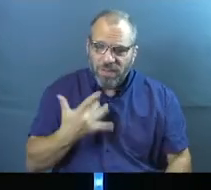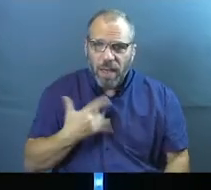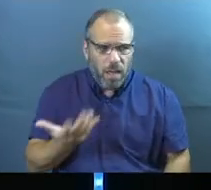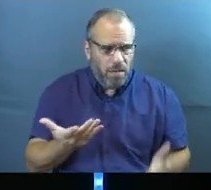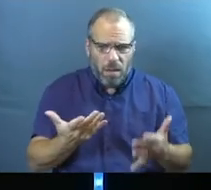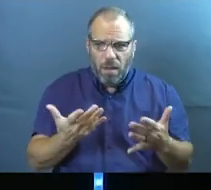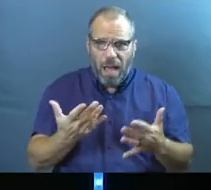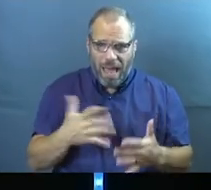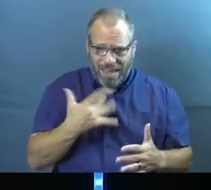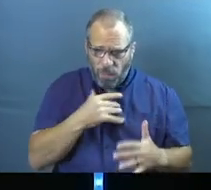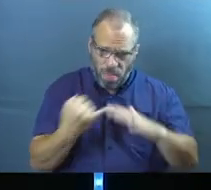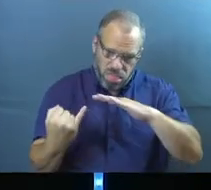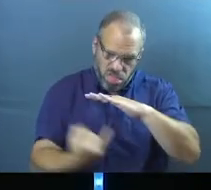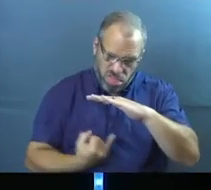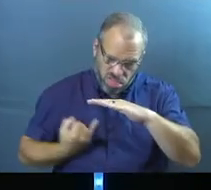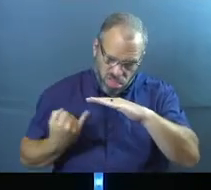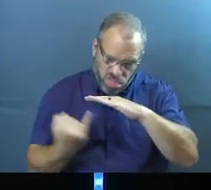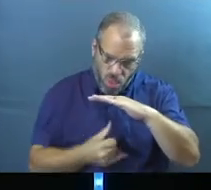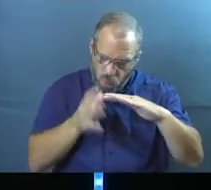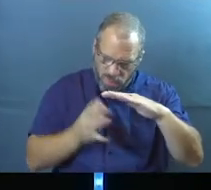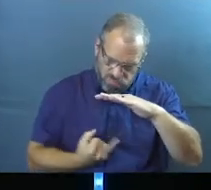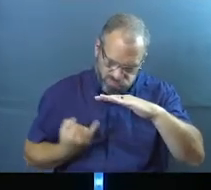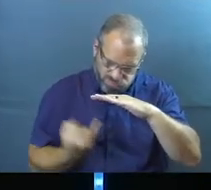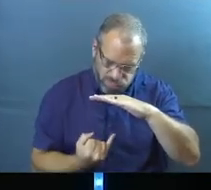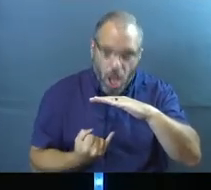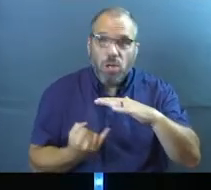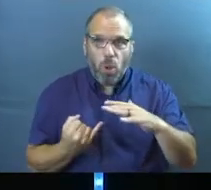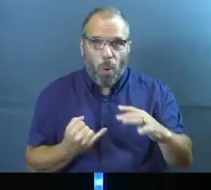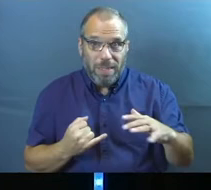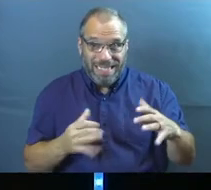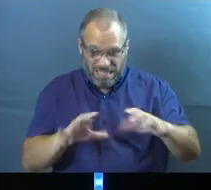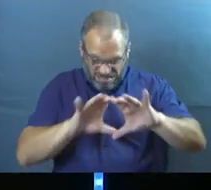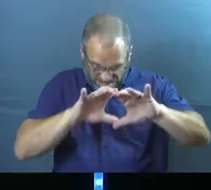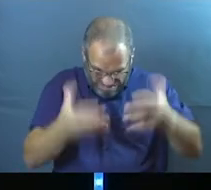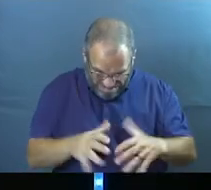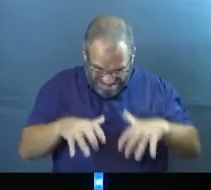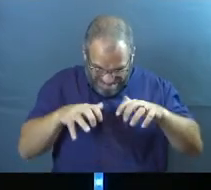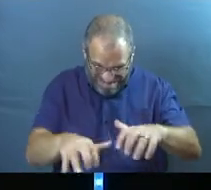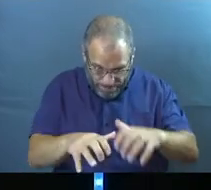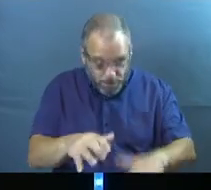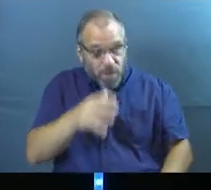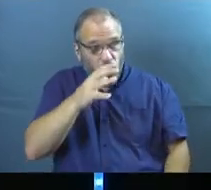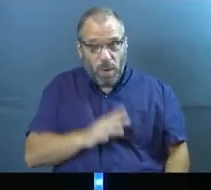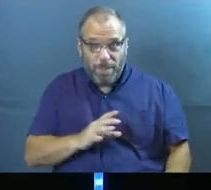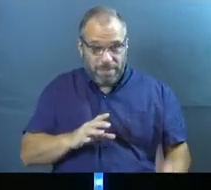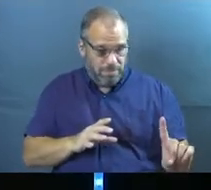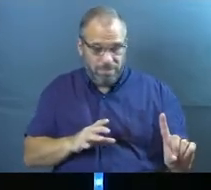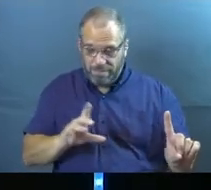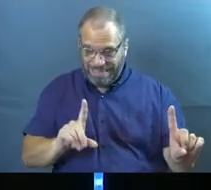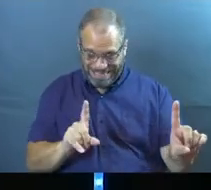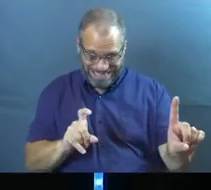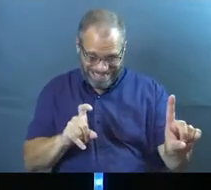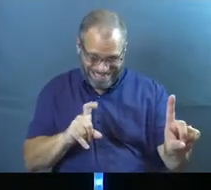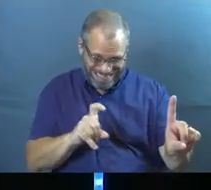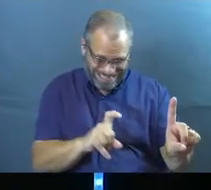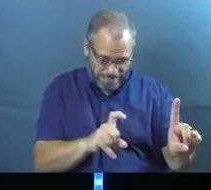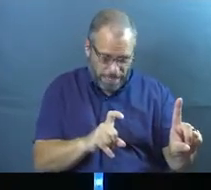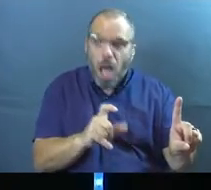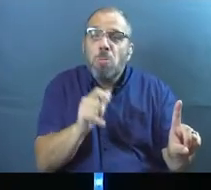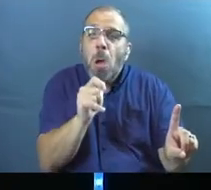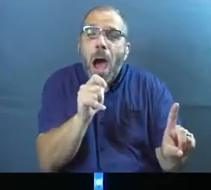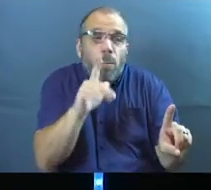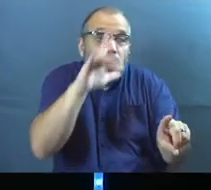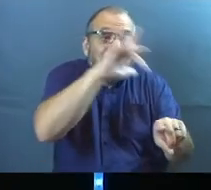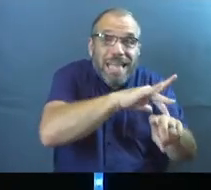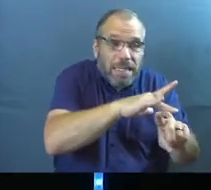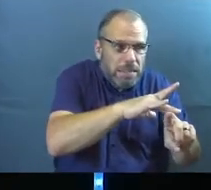been, how isolating that would have been for her. So she comes up in the midst of the crowd, and this is why she thinks the way that she does. I'm not going to